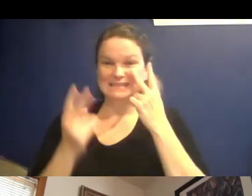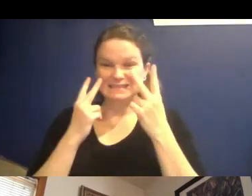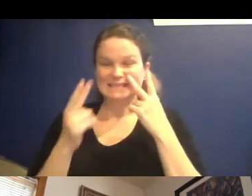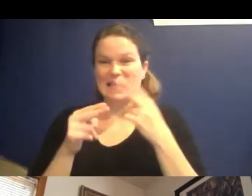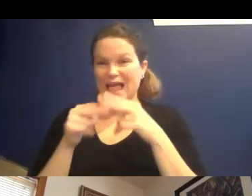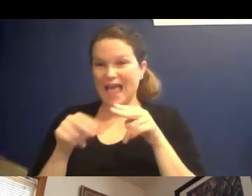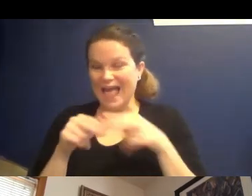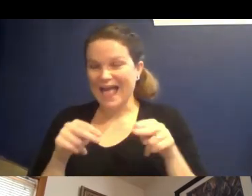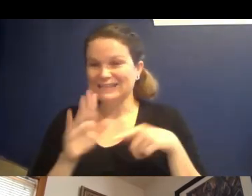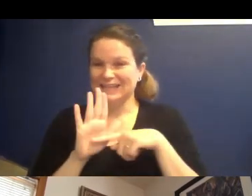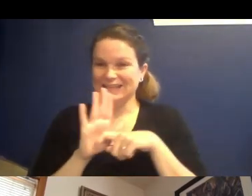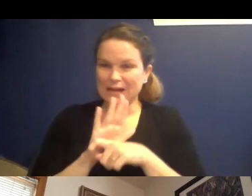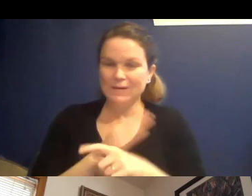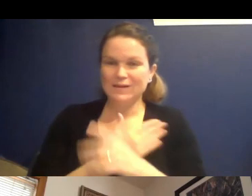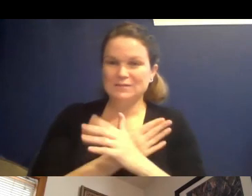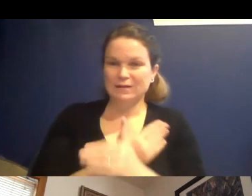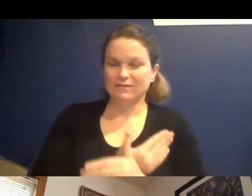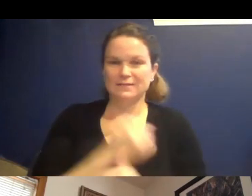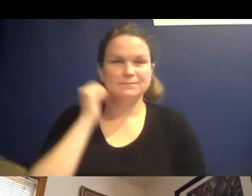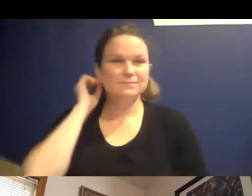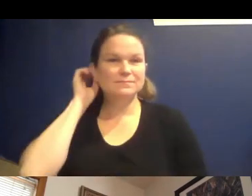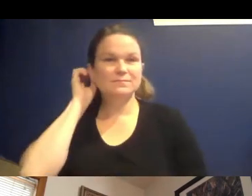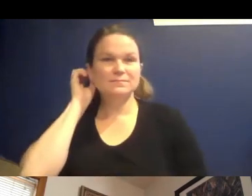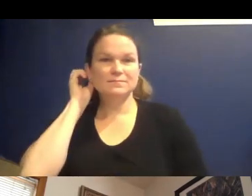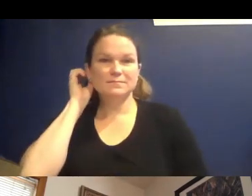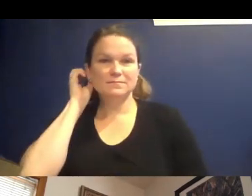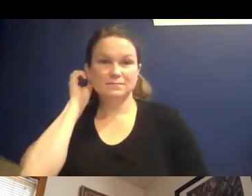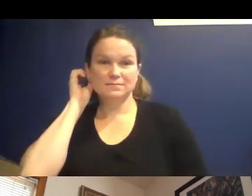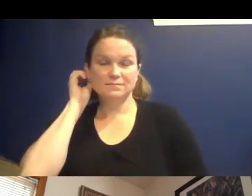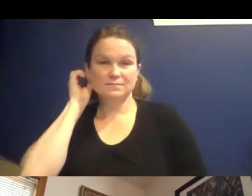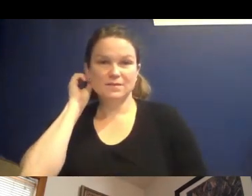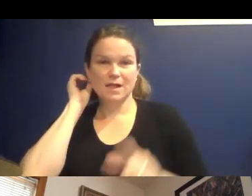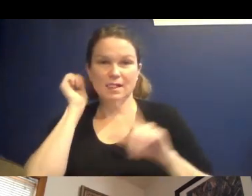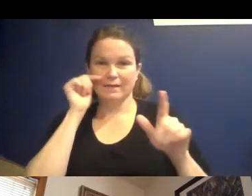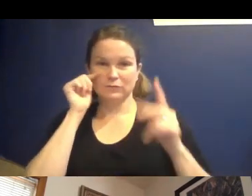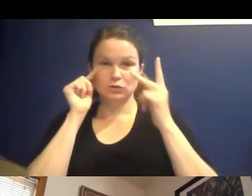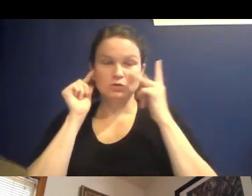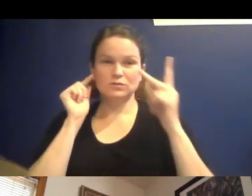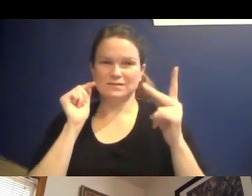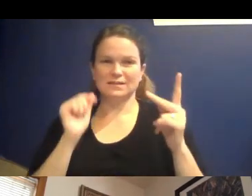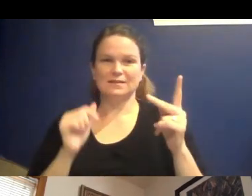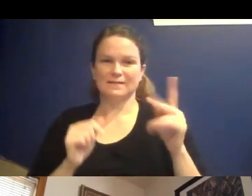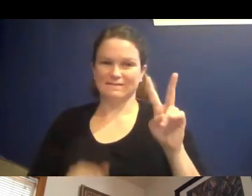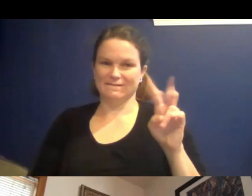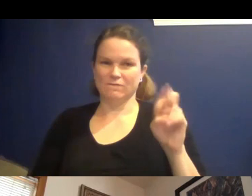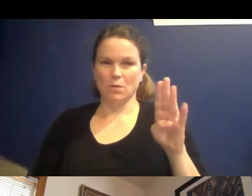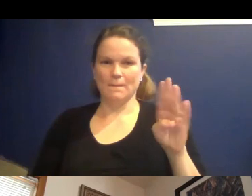caterpillars, and butterflies. And on the upper left, you can see their butterflies nectaring on verbena.